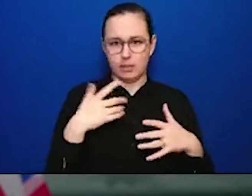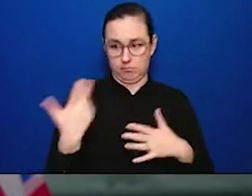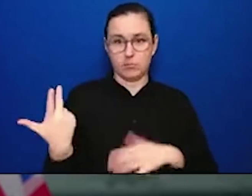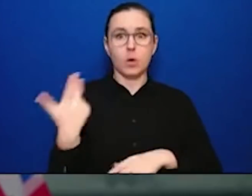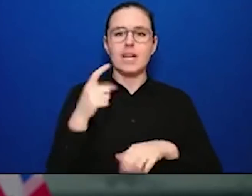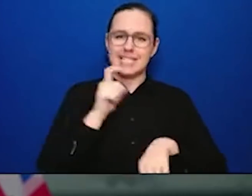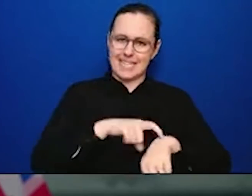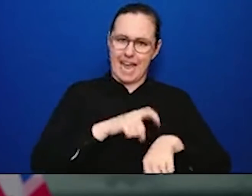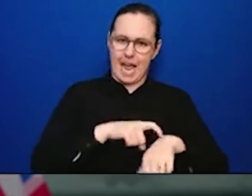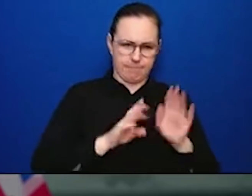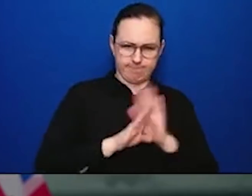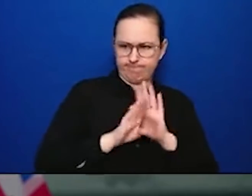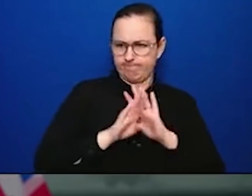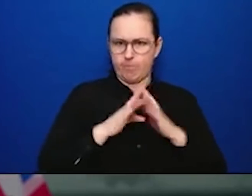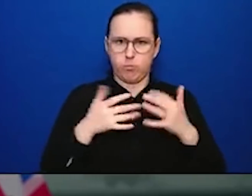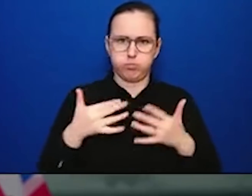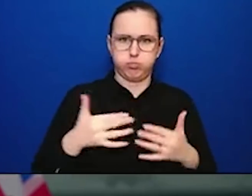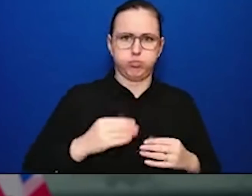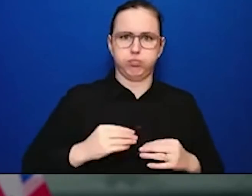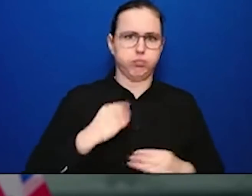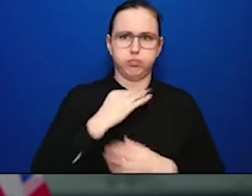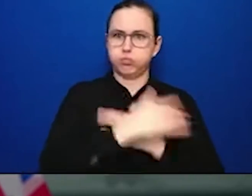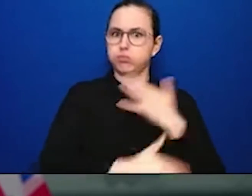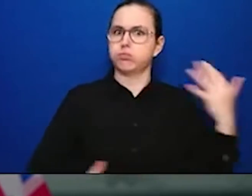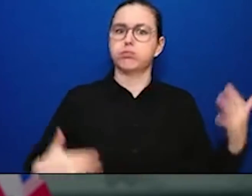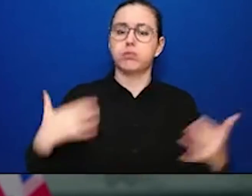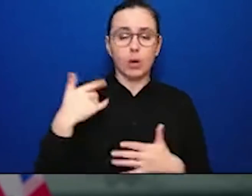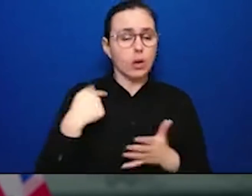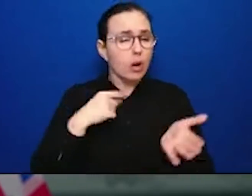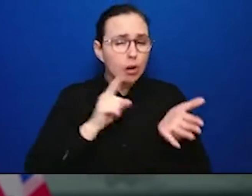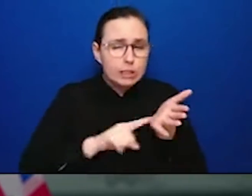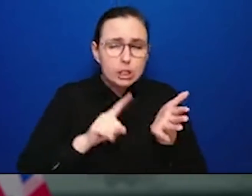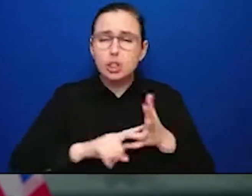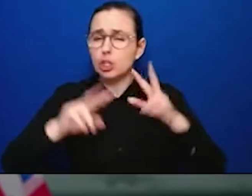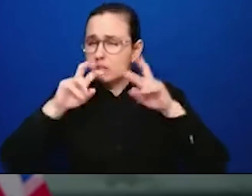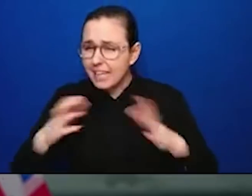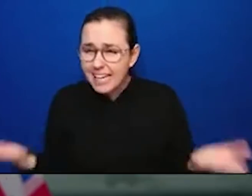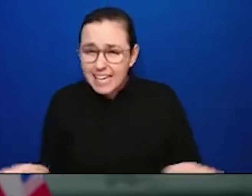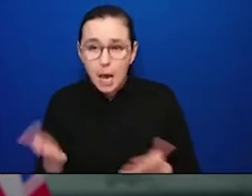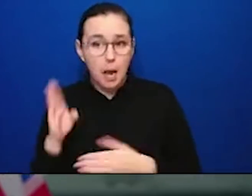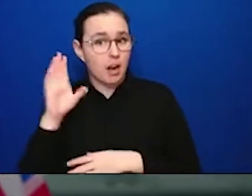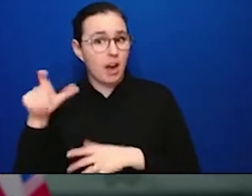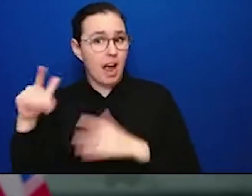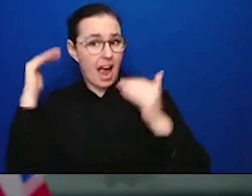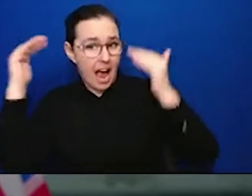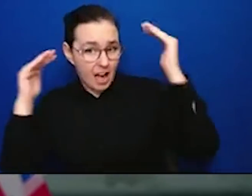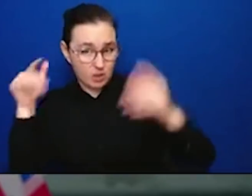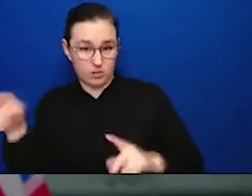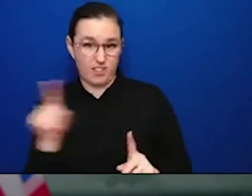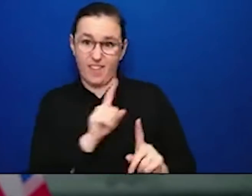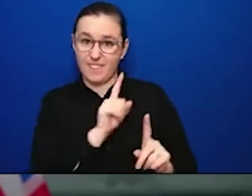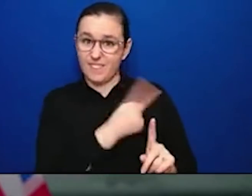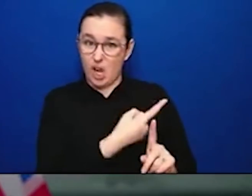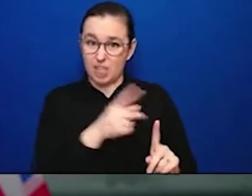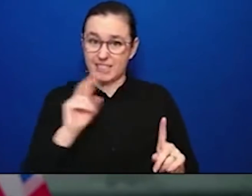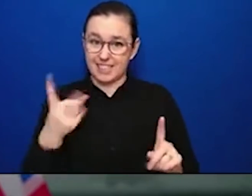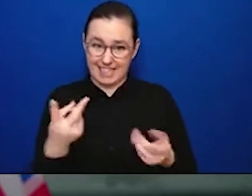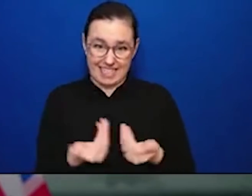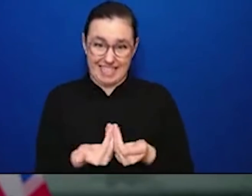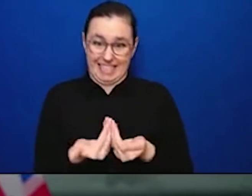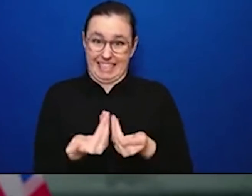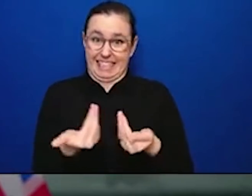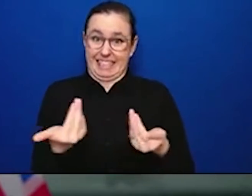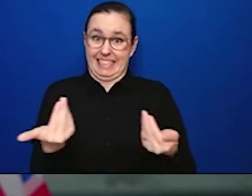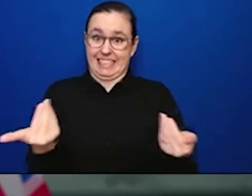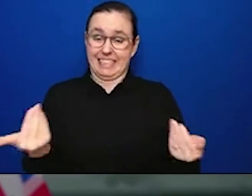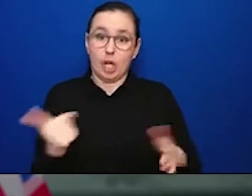BC that extended interval is very important for having that mature, longer-lasting immune response. And